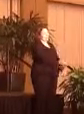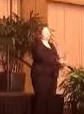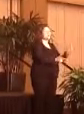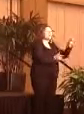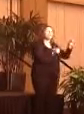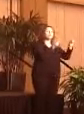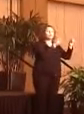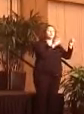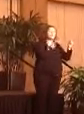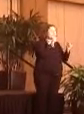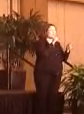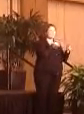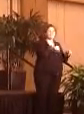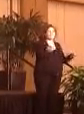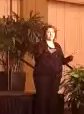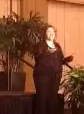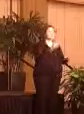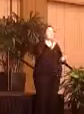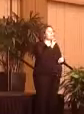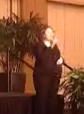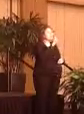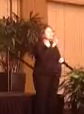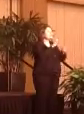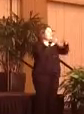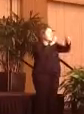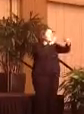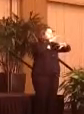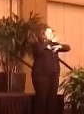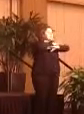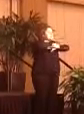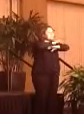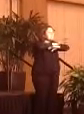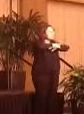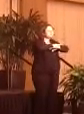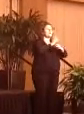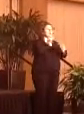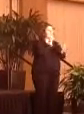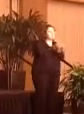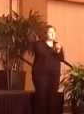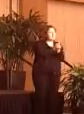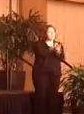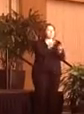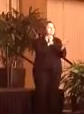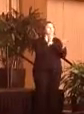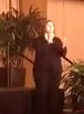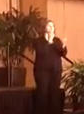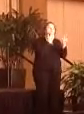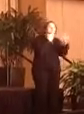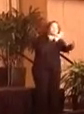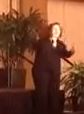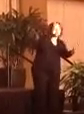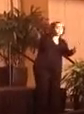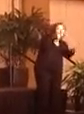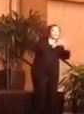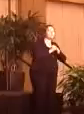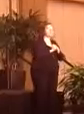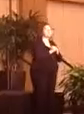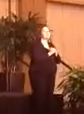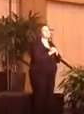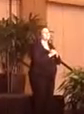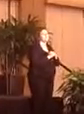some of you are not in the room, but Jade rocked it at the table at the entry, so if you met Jade, you give her a big shout out later.